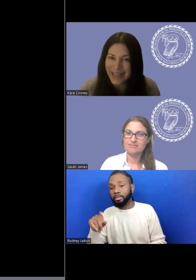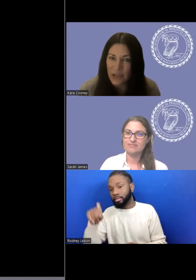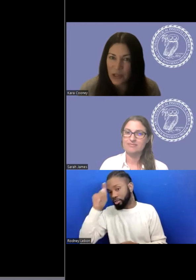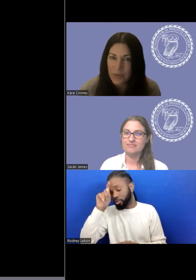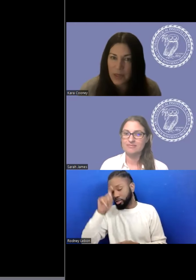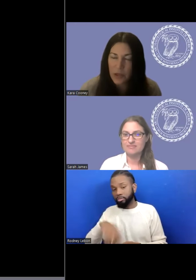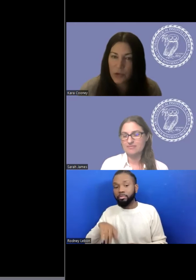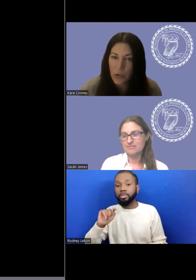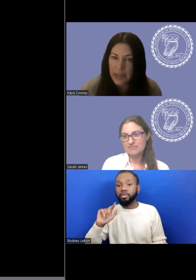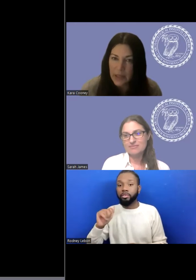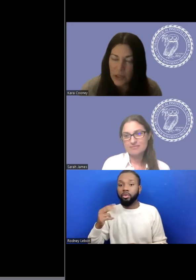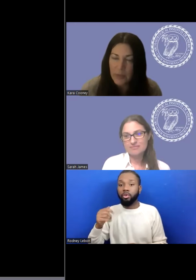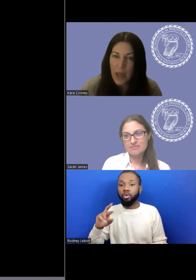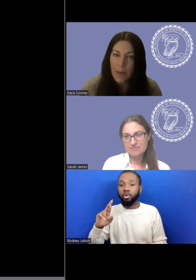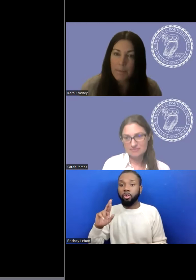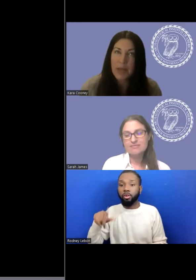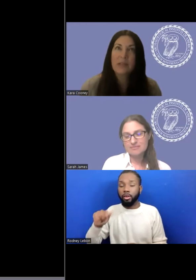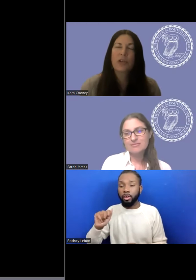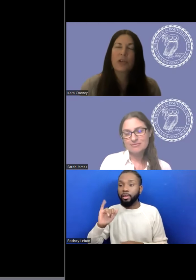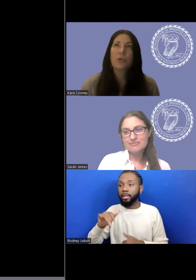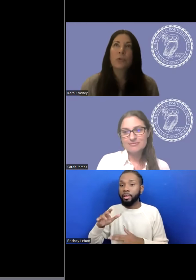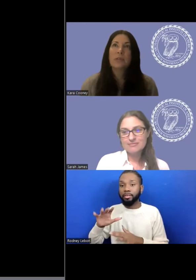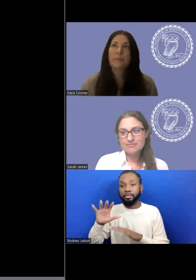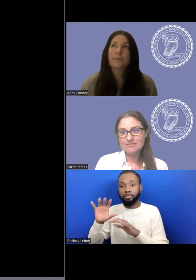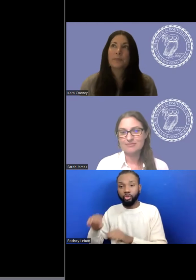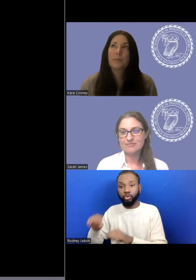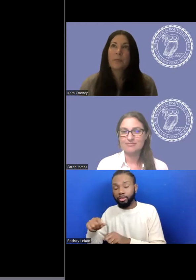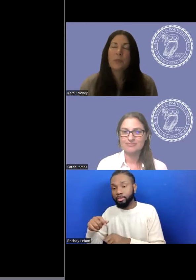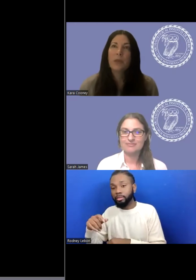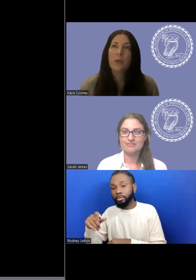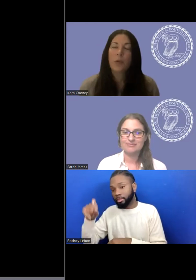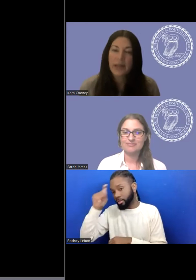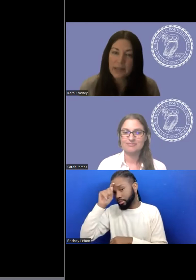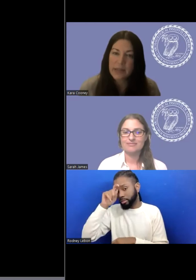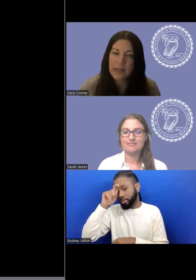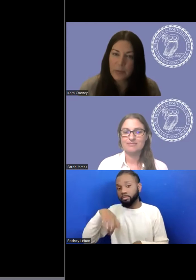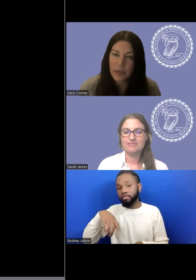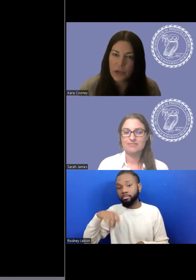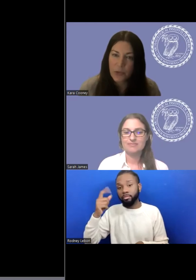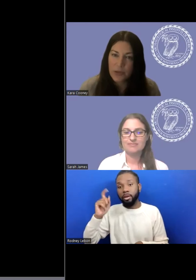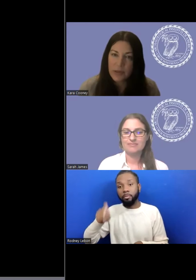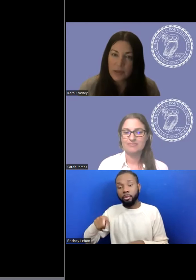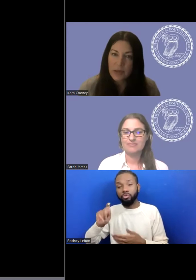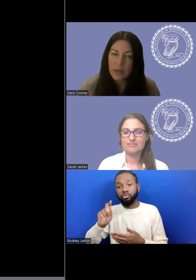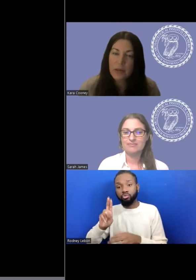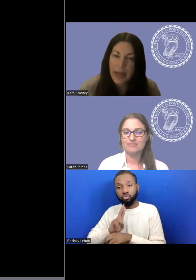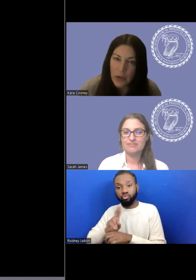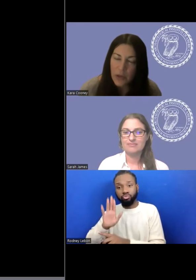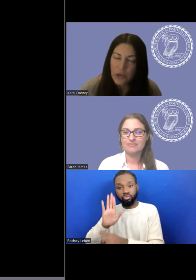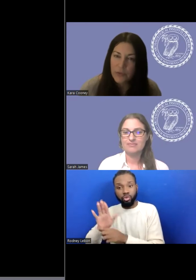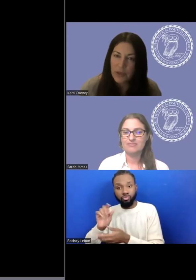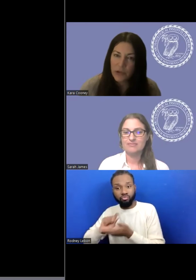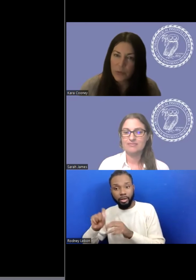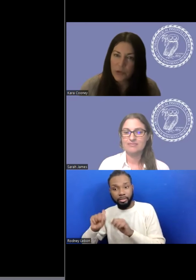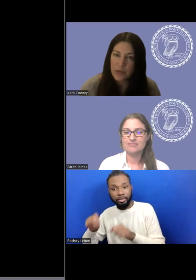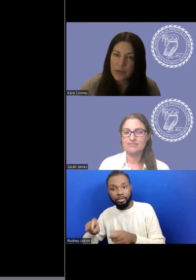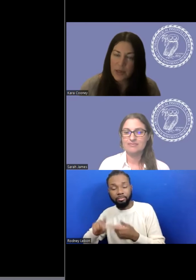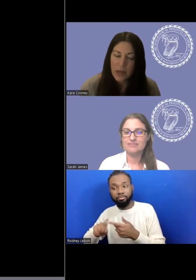imperializing Egypt and controlling Egypt must use the writing system of the Egyptians, the language of